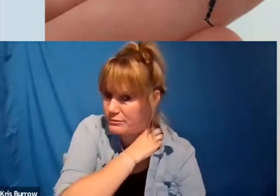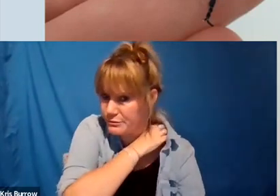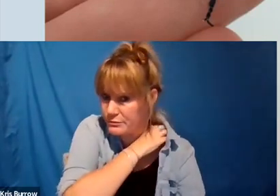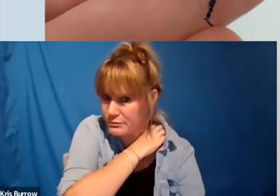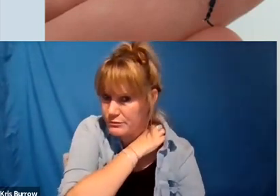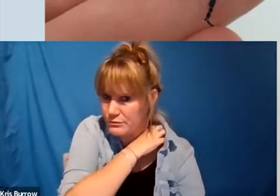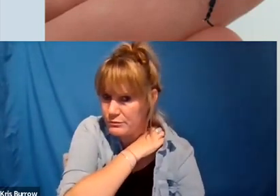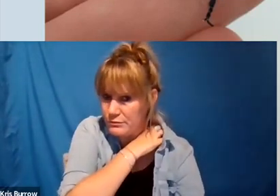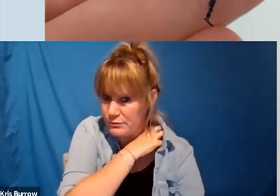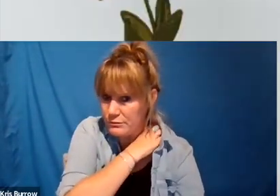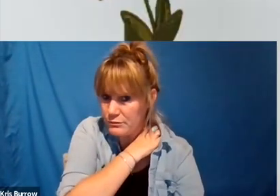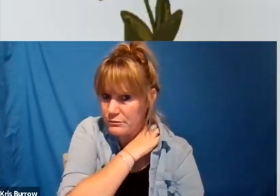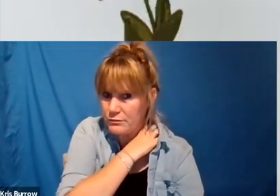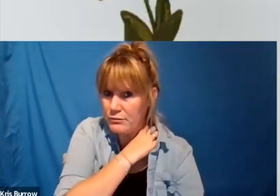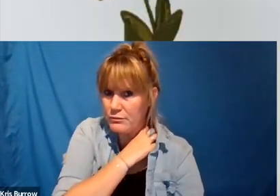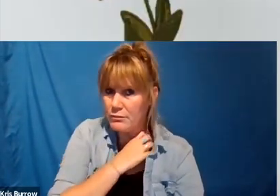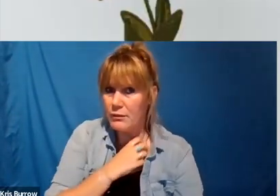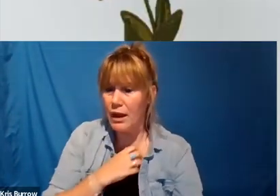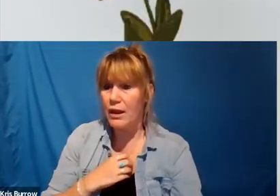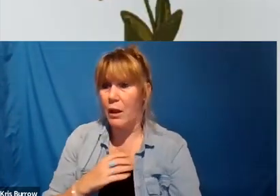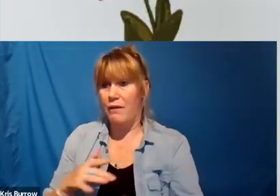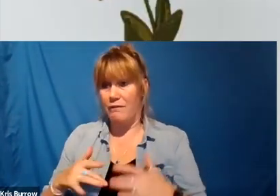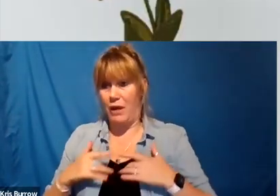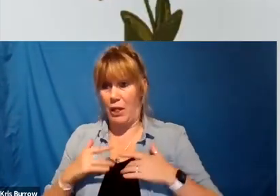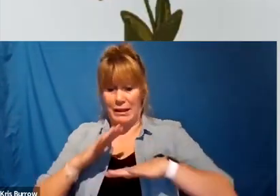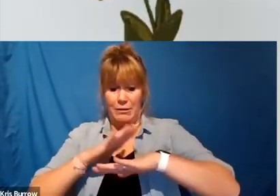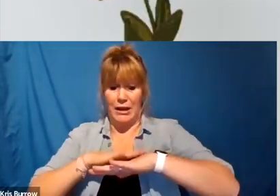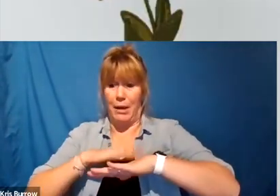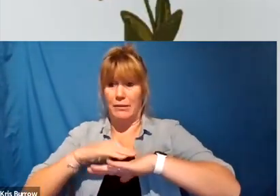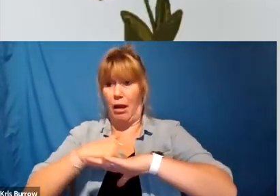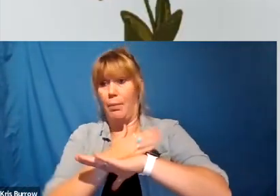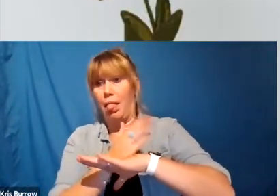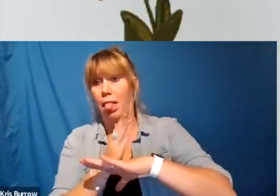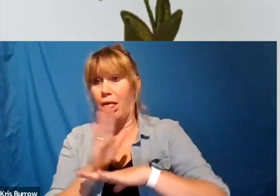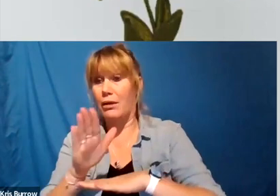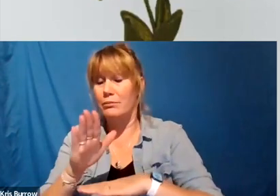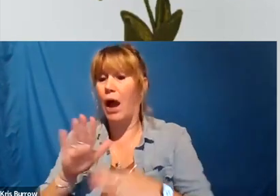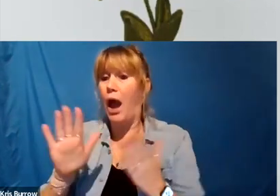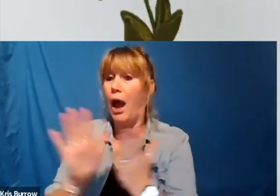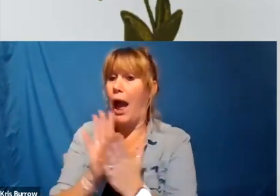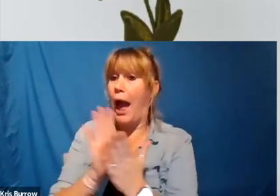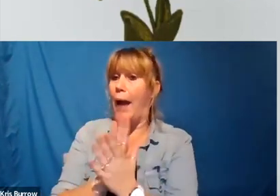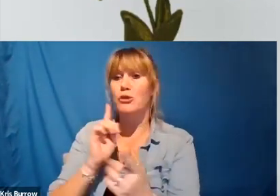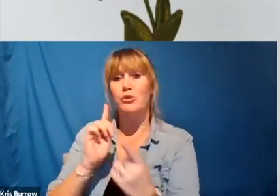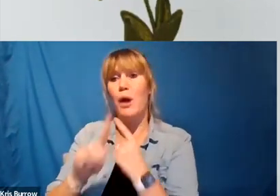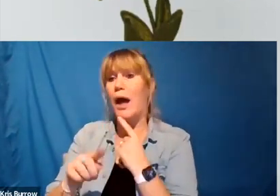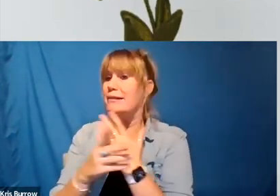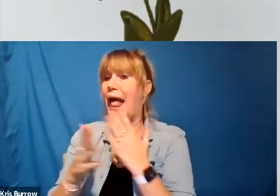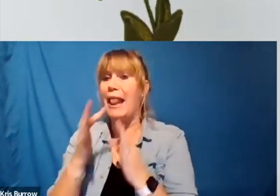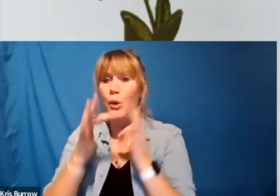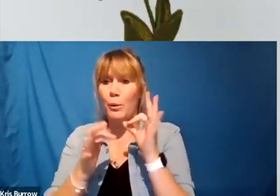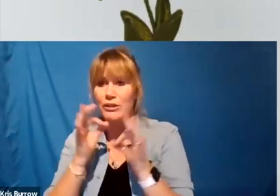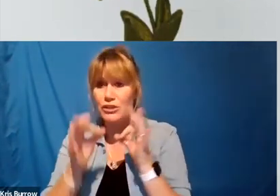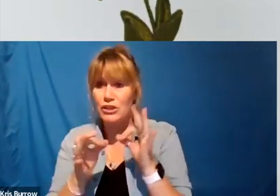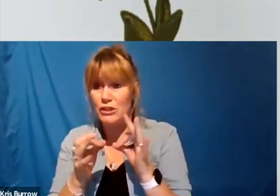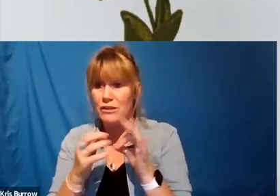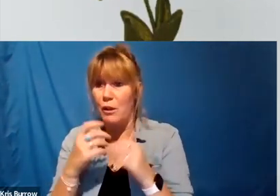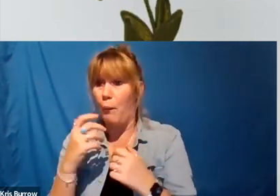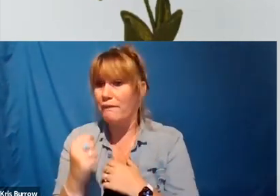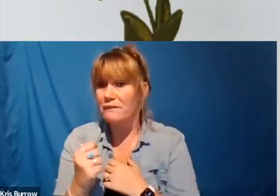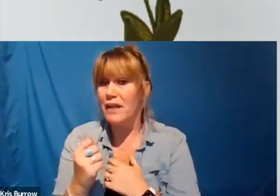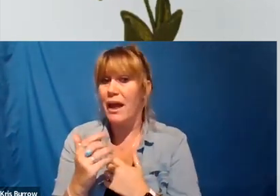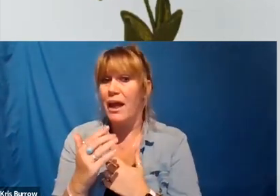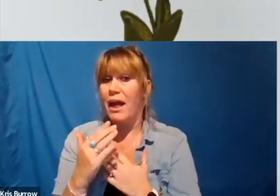So I think that's probably my time up, but I would be happy to answer any questions that you have. And